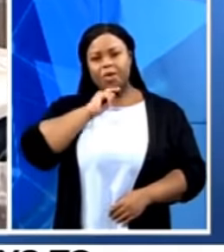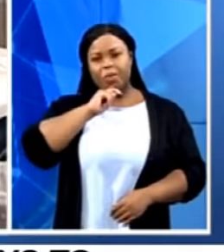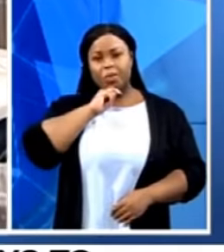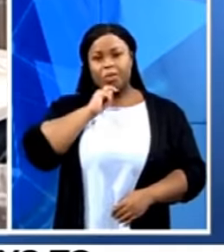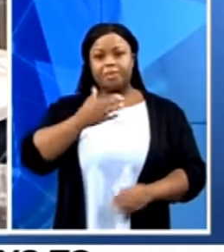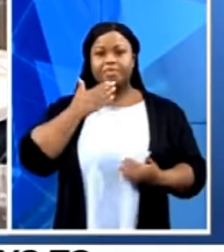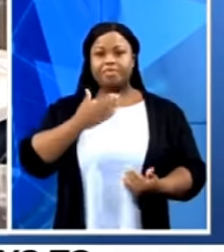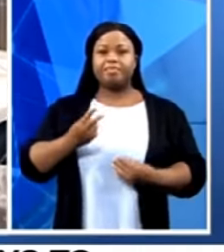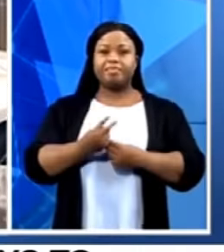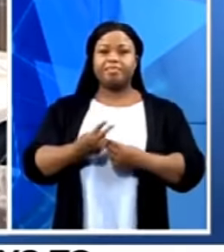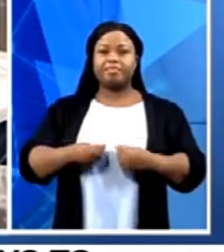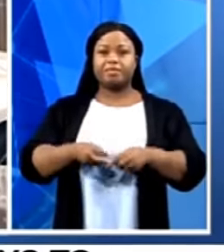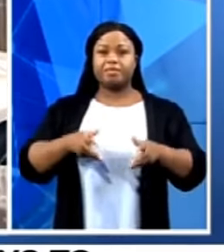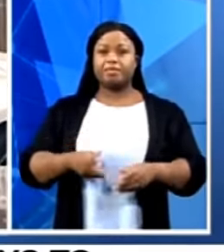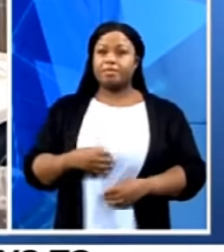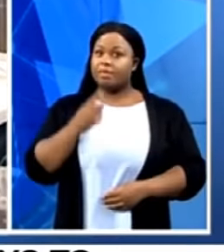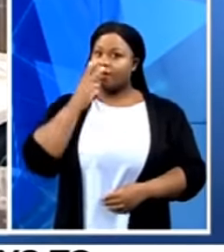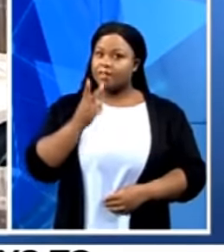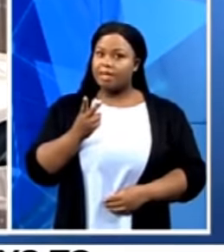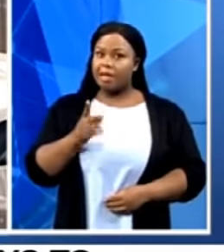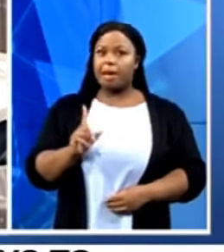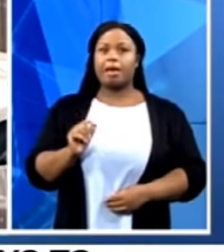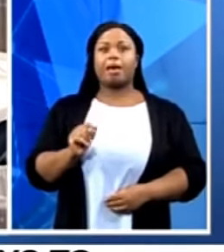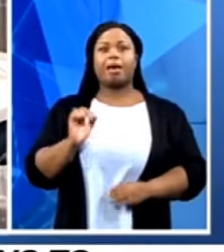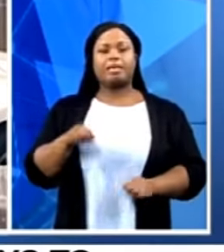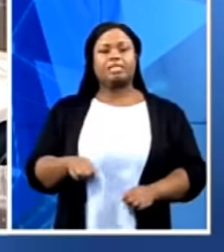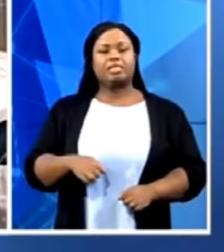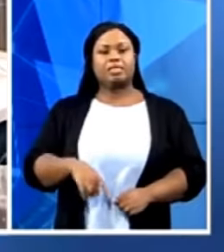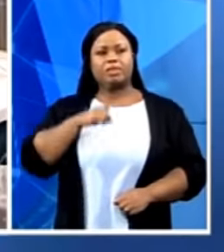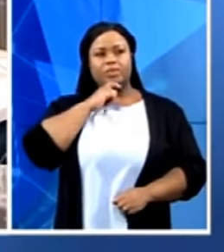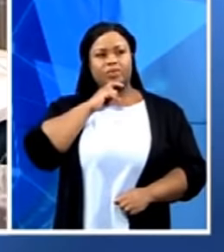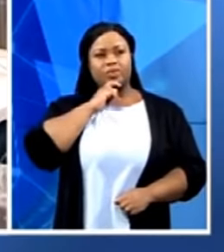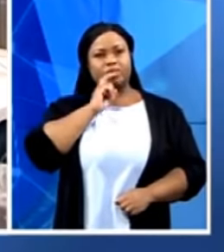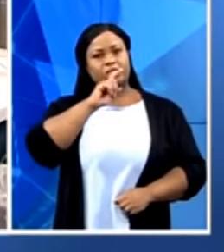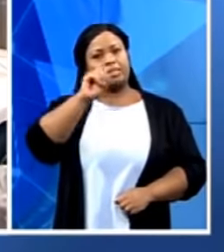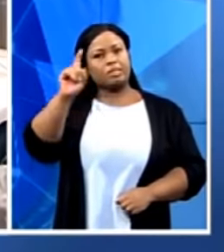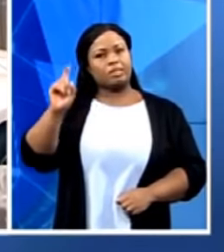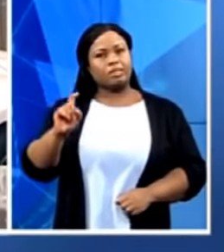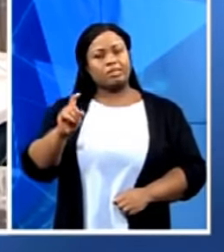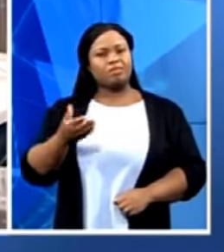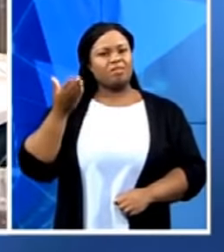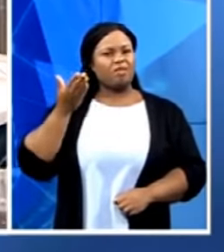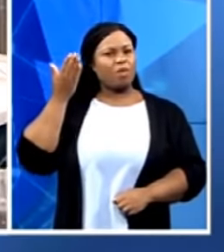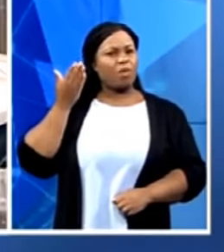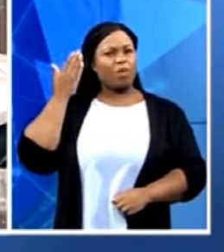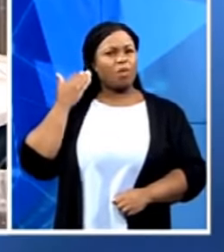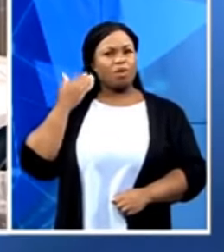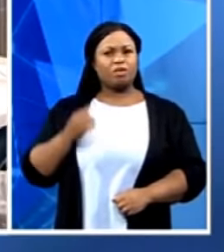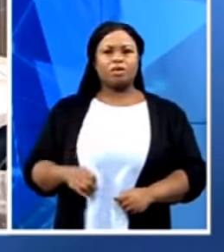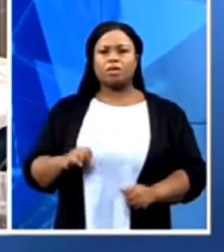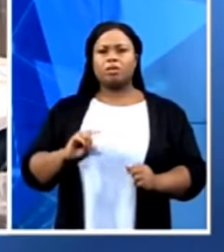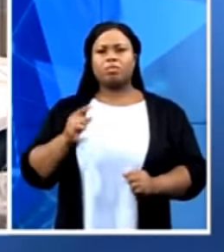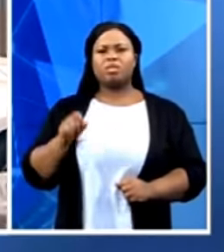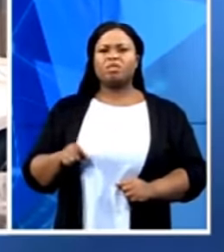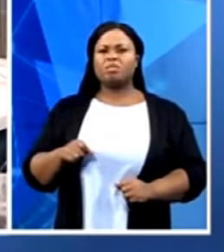this, being used a couple of days ago, whereby somebody just drives through. I think they order prior to that.